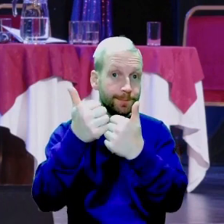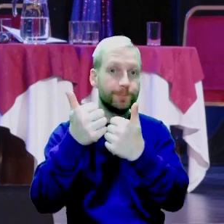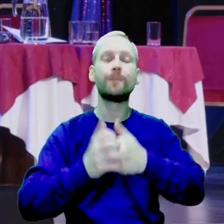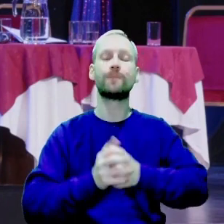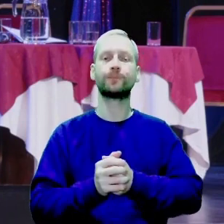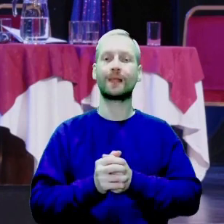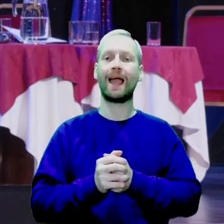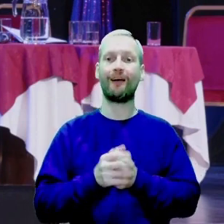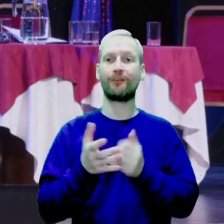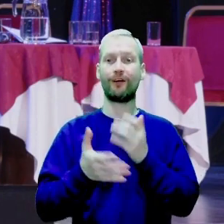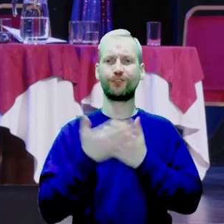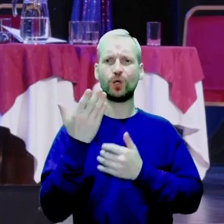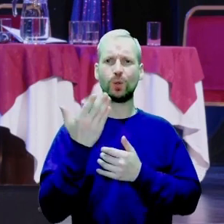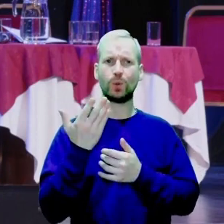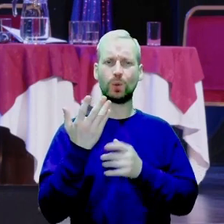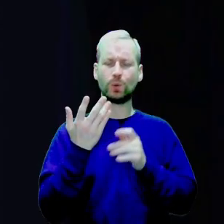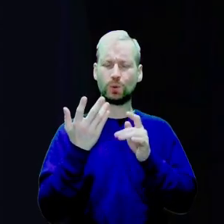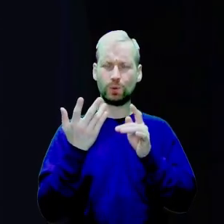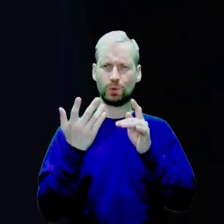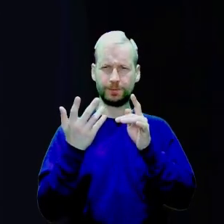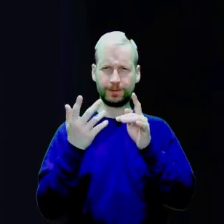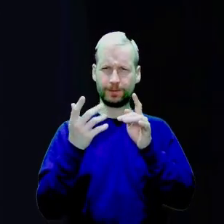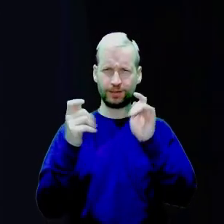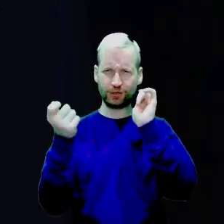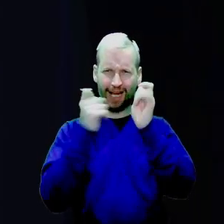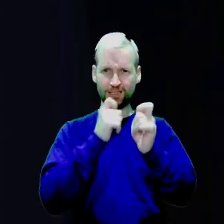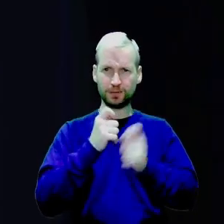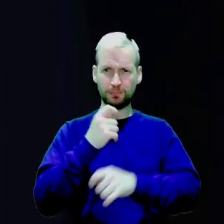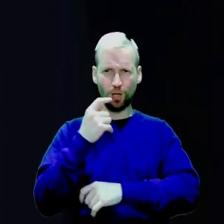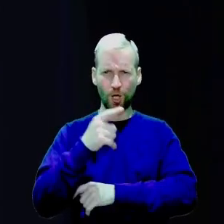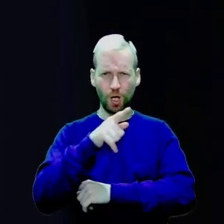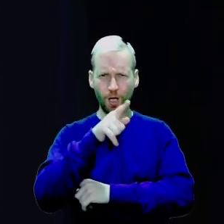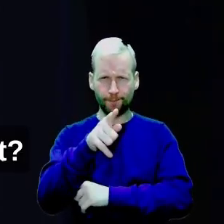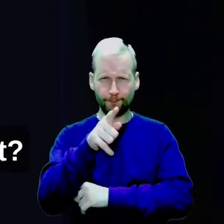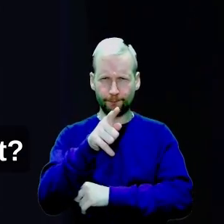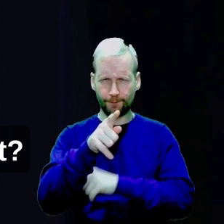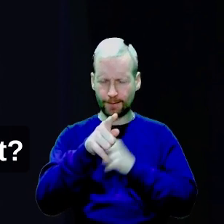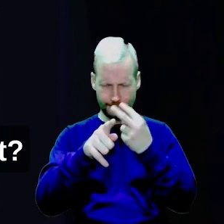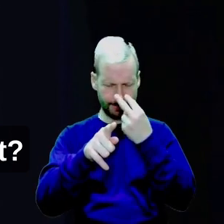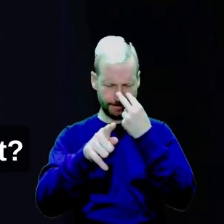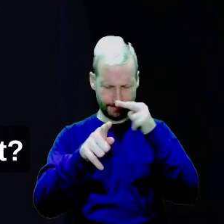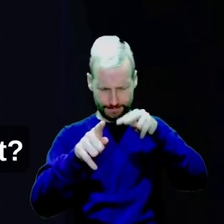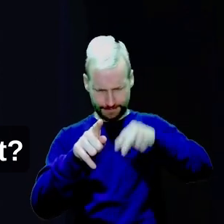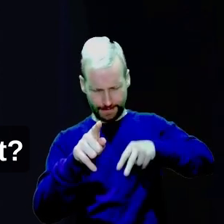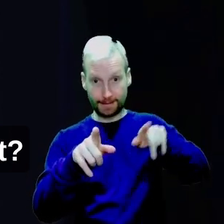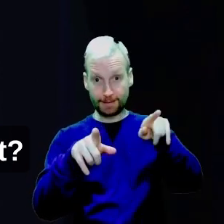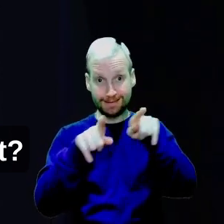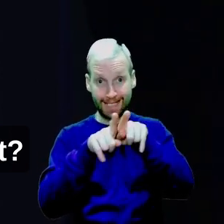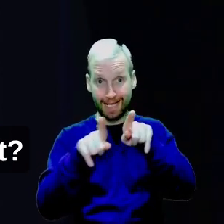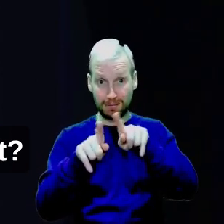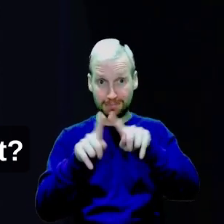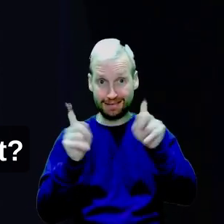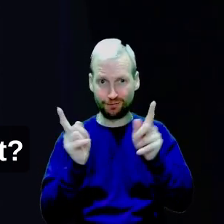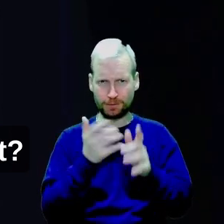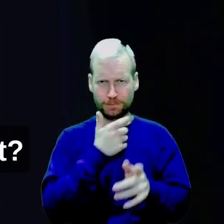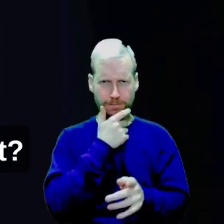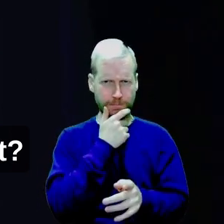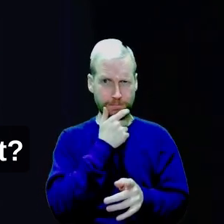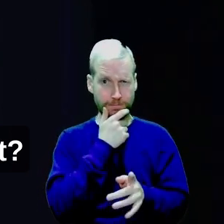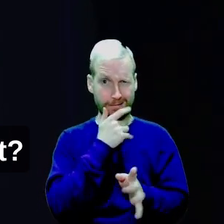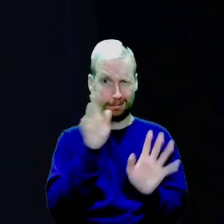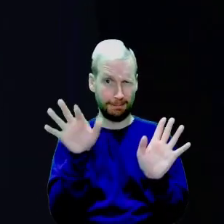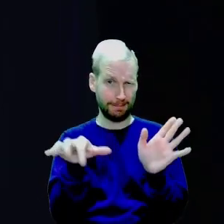few transitions in my slides, and I can't see what you can see. So together, we'll get through it together, all